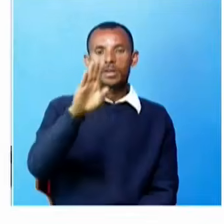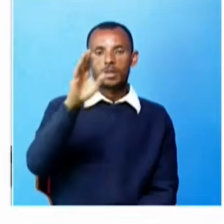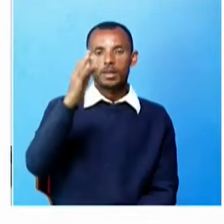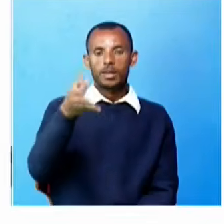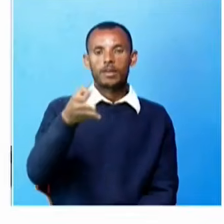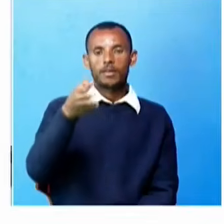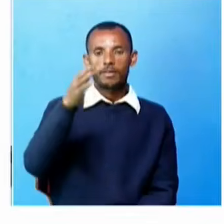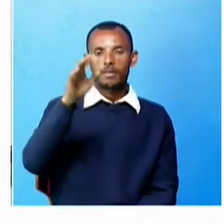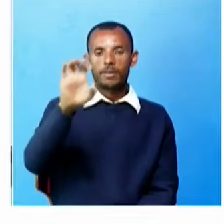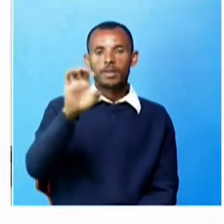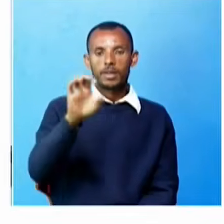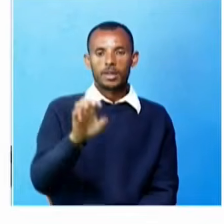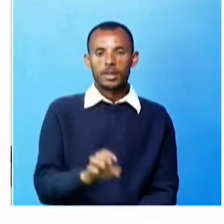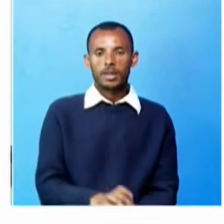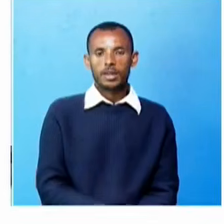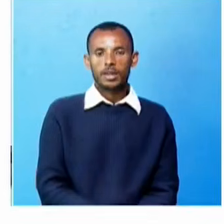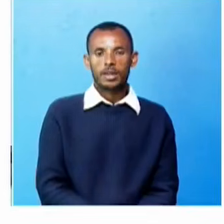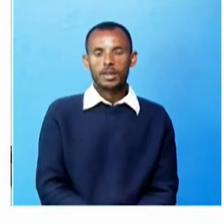Okay, area of